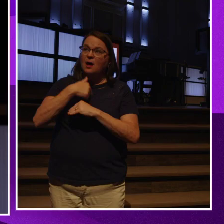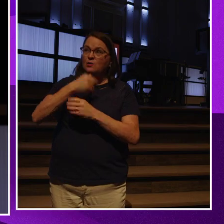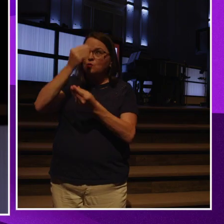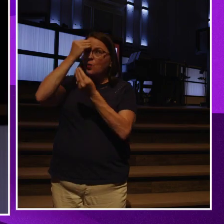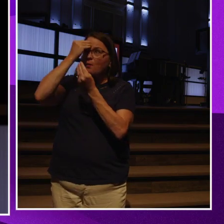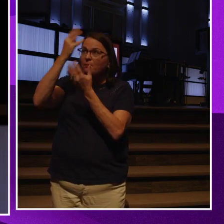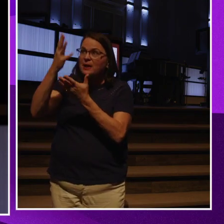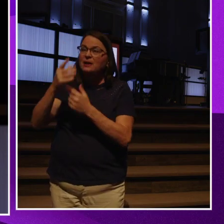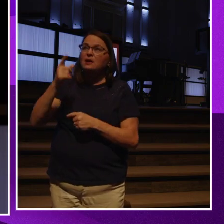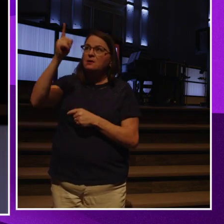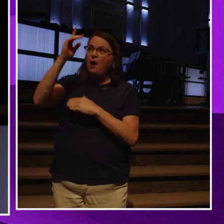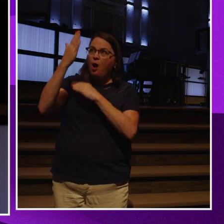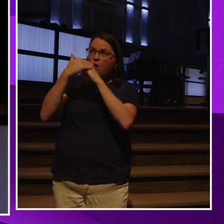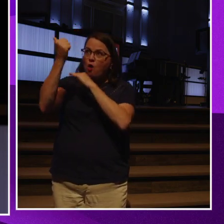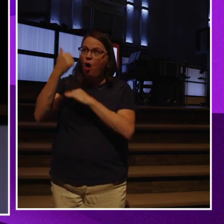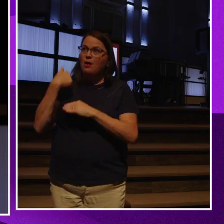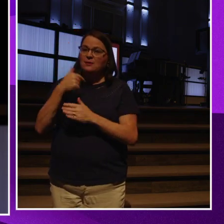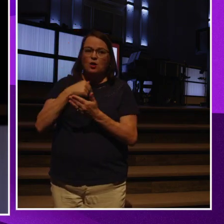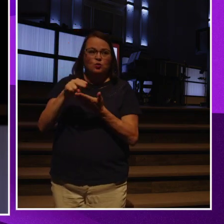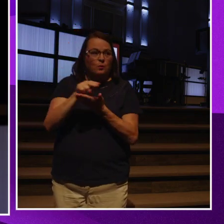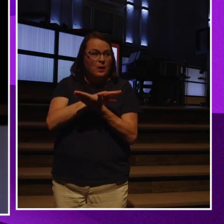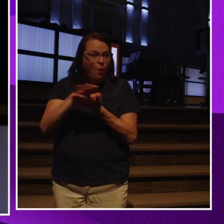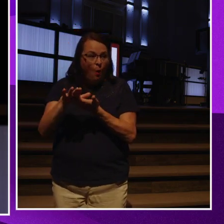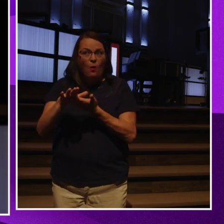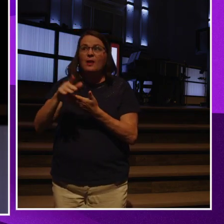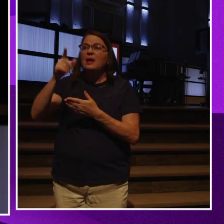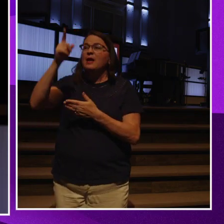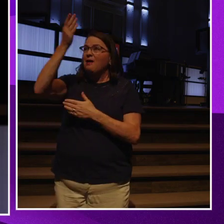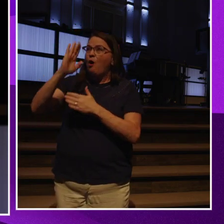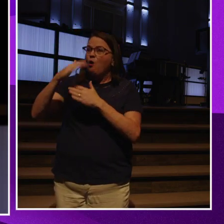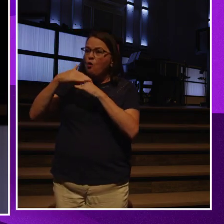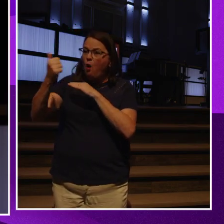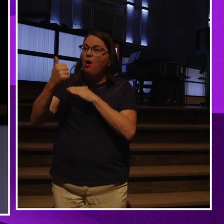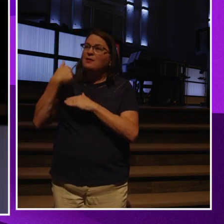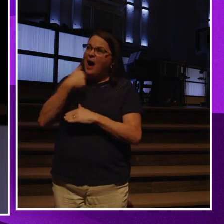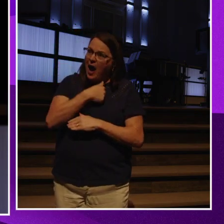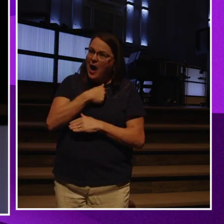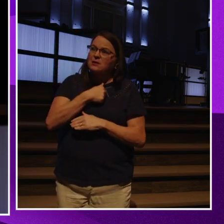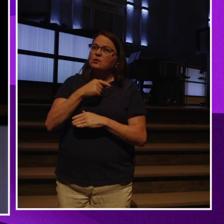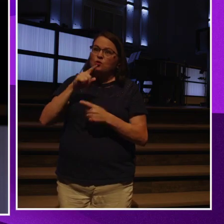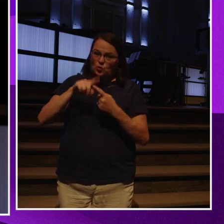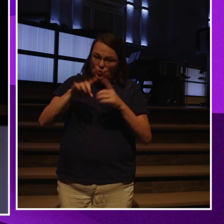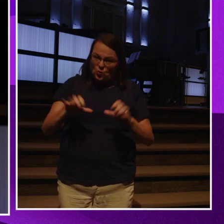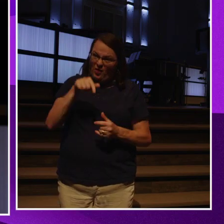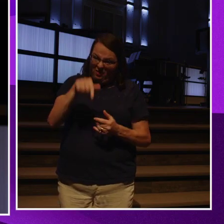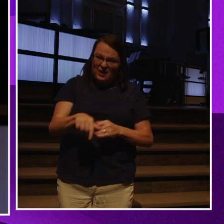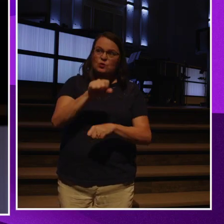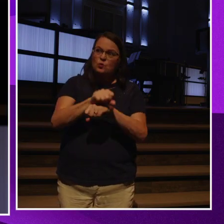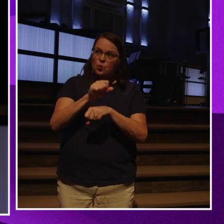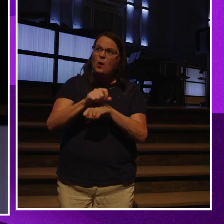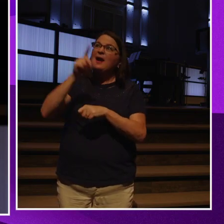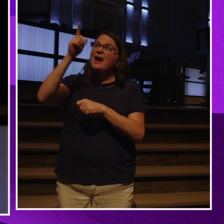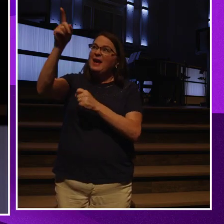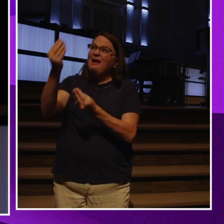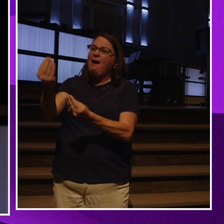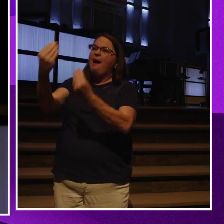who calls us to holiness, the God who calls you and me to this work empowers us with his ability to do the